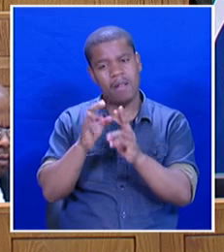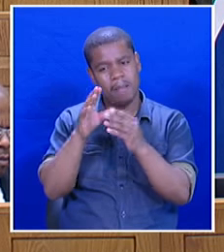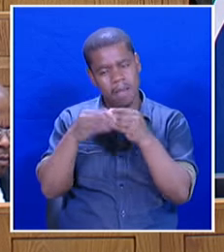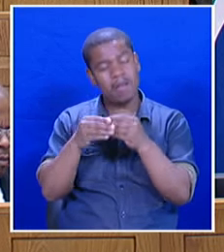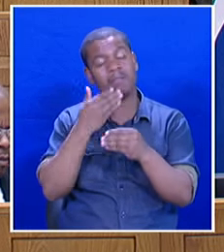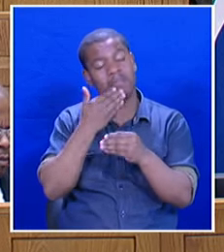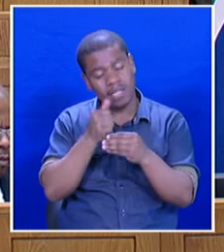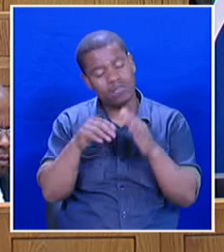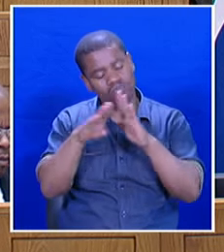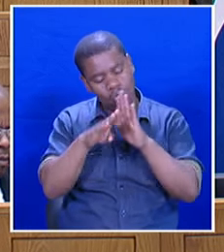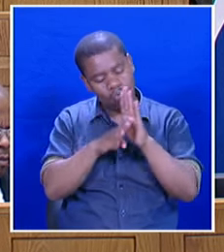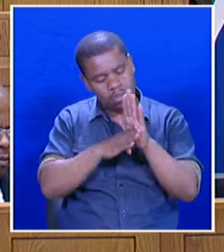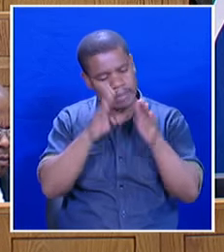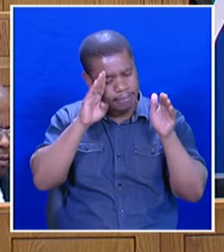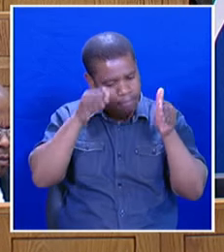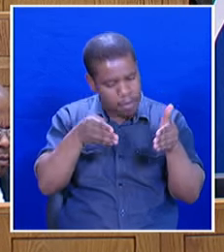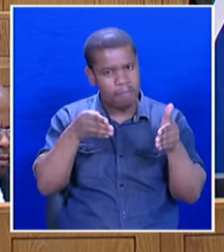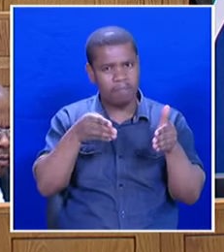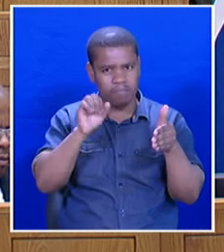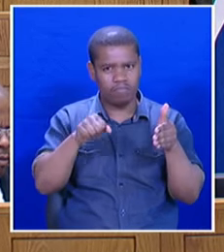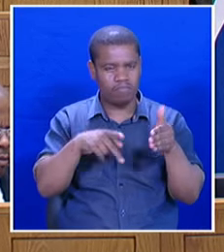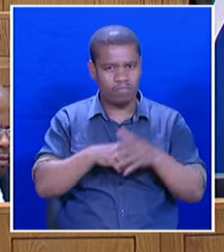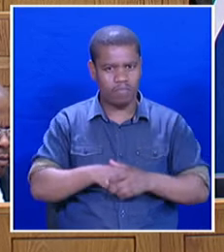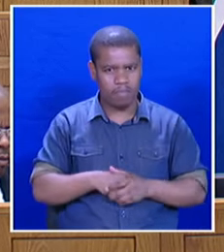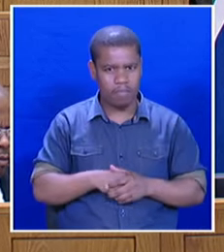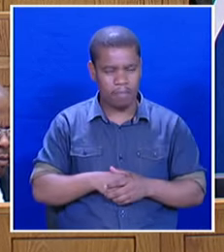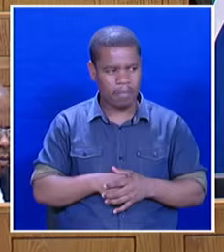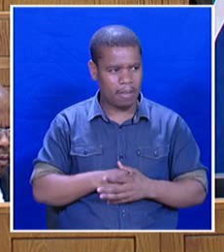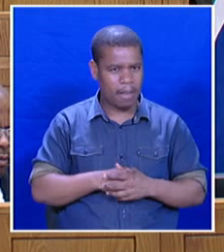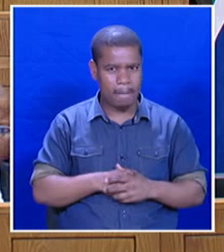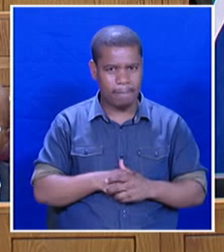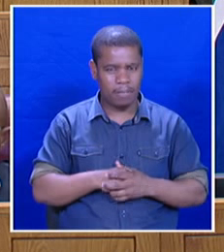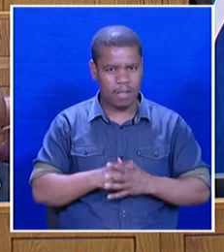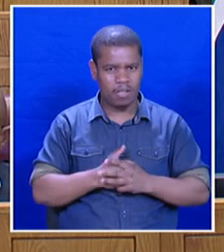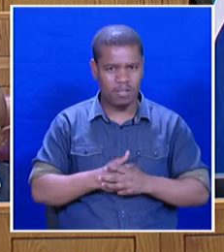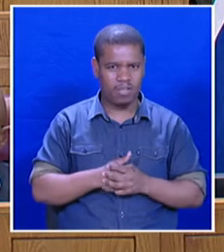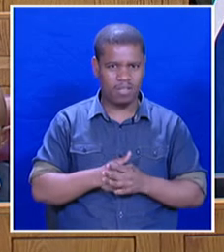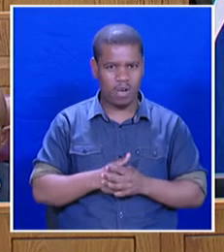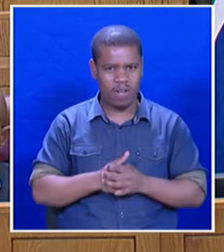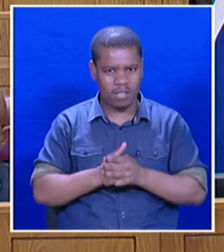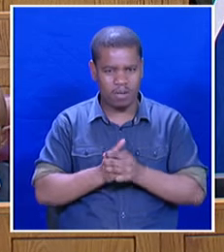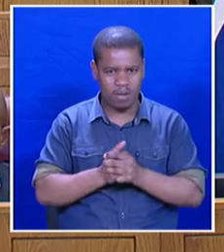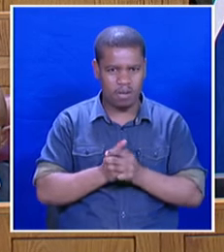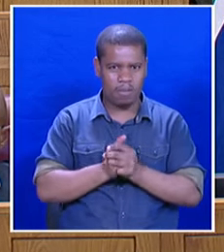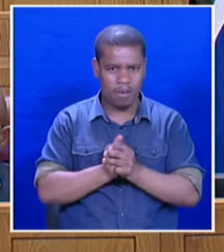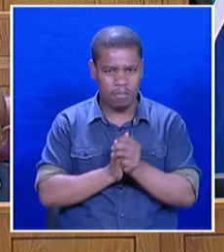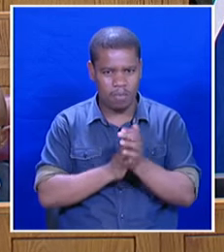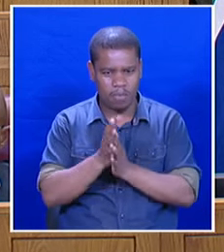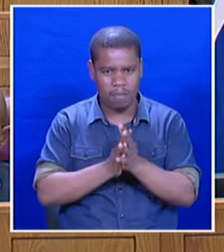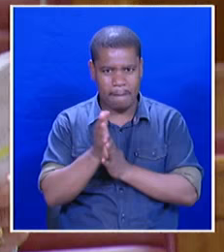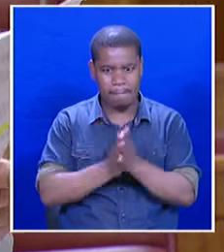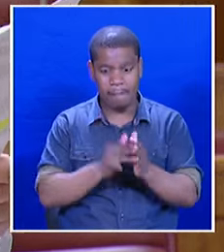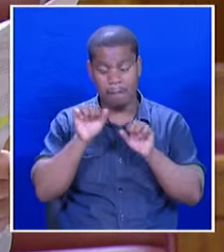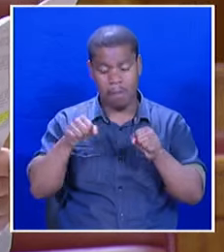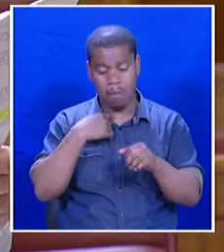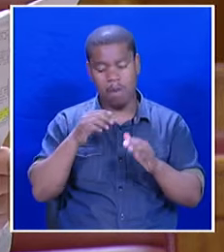rules. You've got 2 minutes to make one supplementary question. I would like to know what